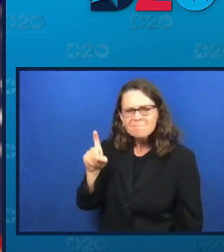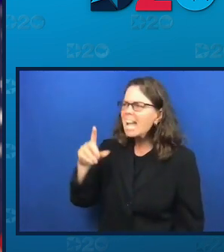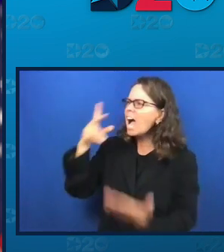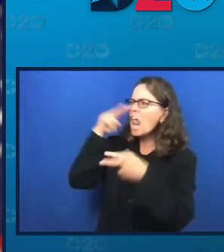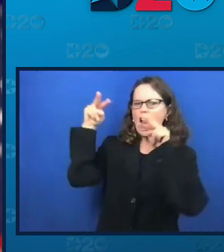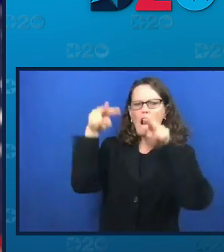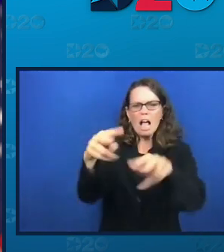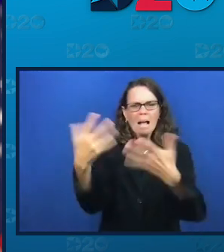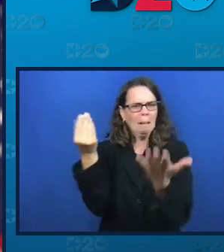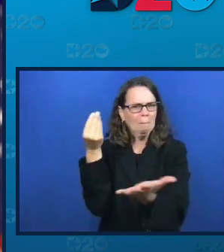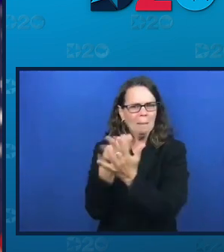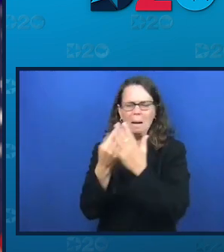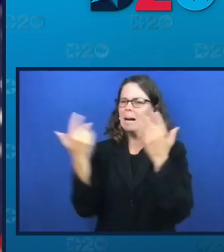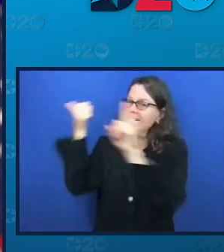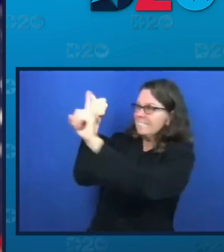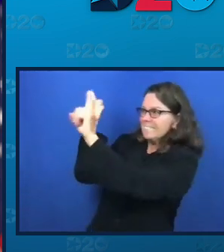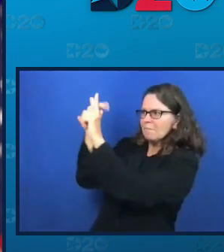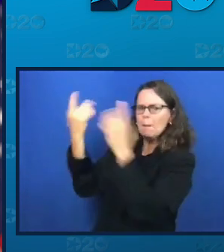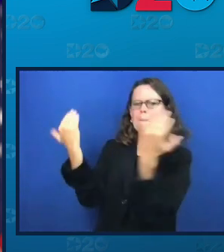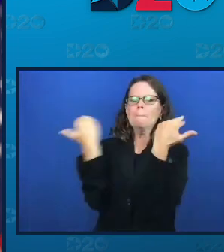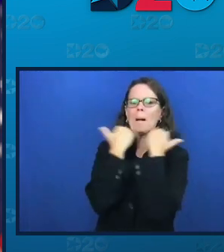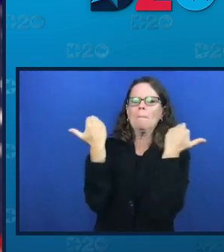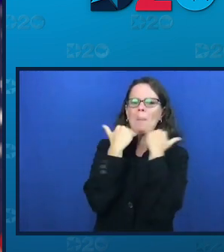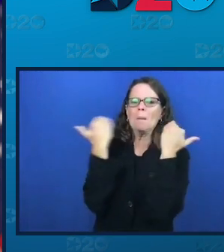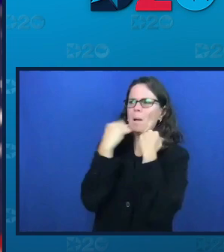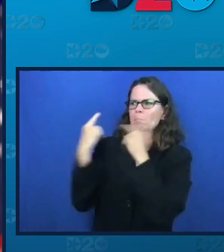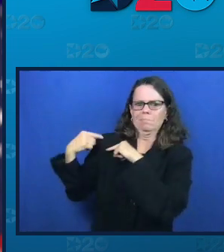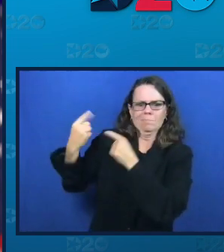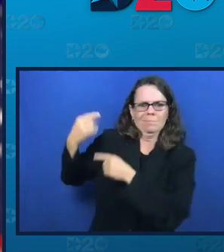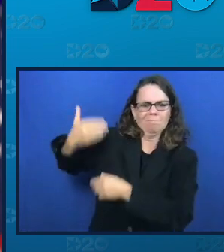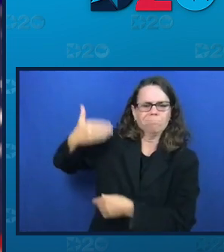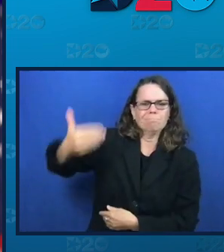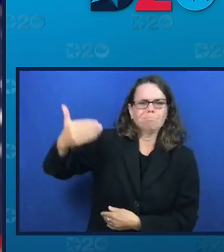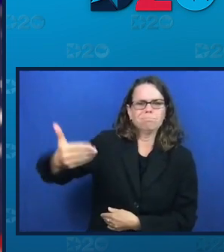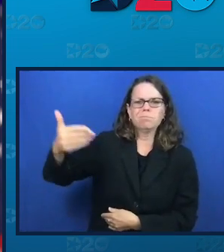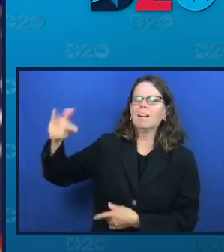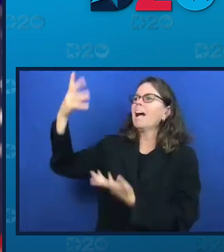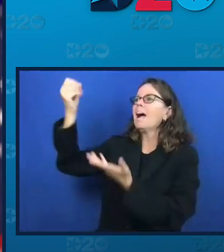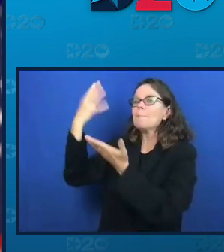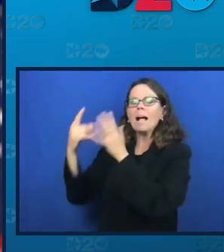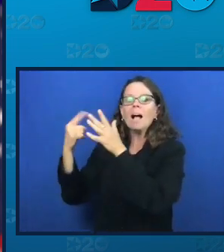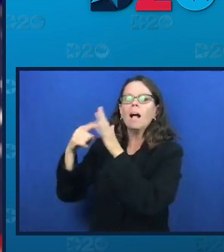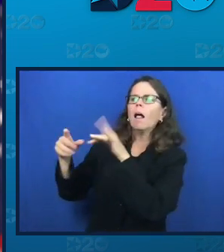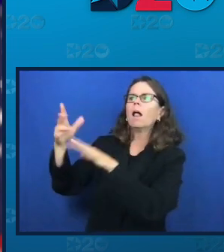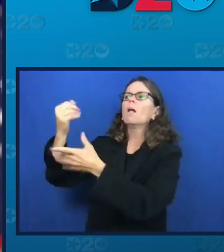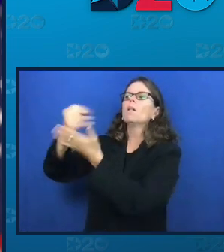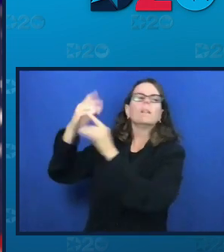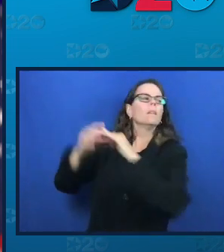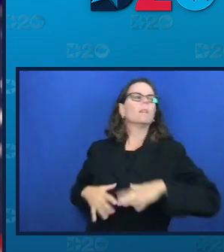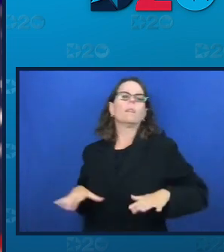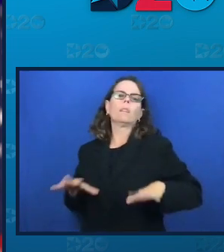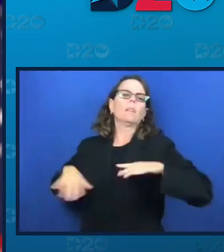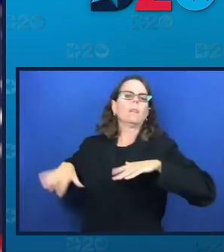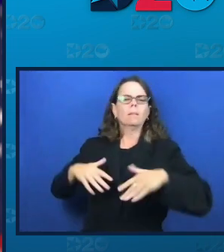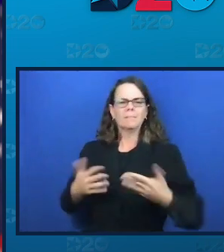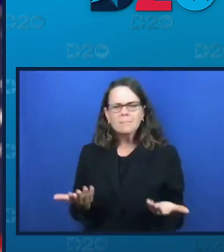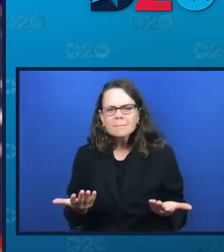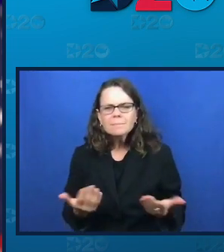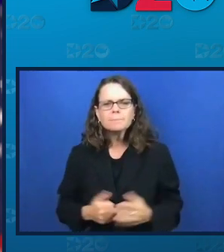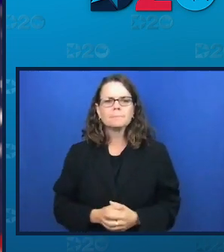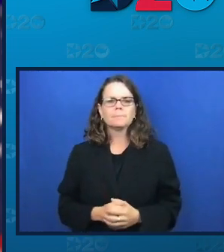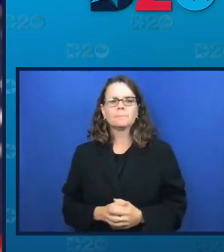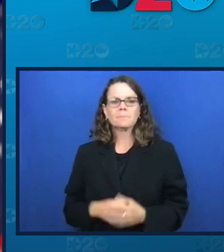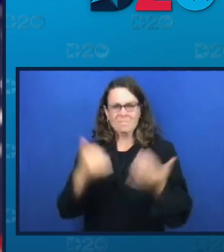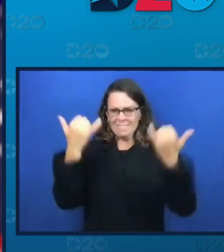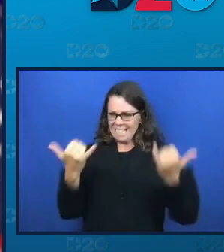and contractors who had cheated and swindled and stopped doing business with him. Well, this time, all of us are paying the price,